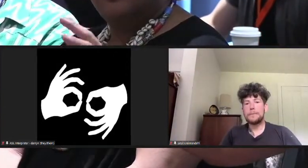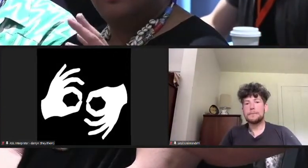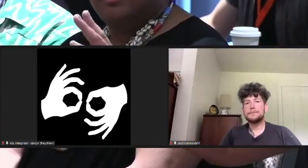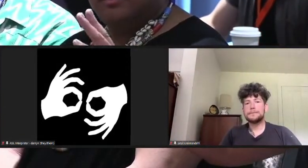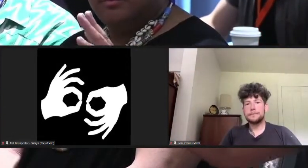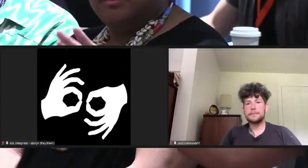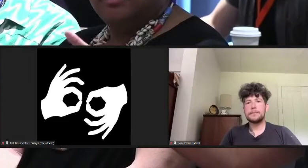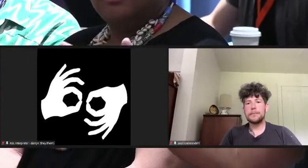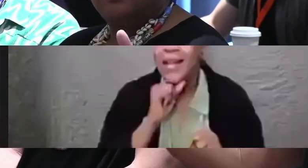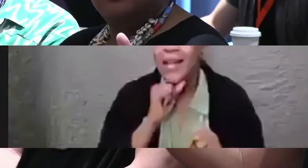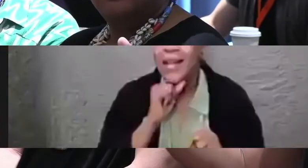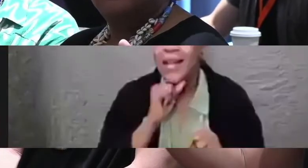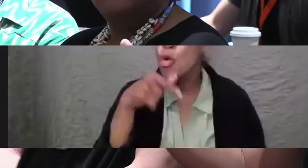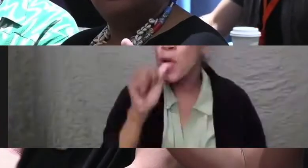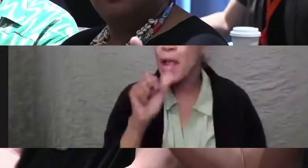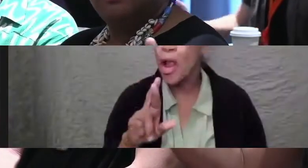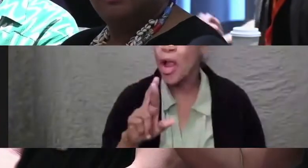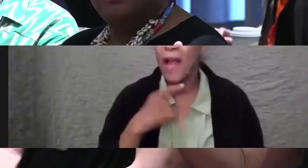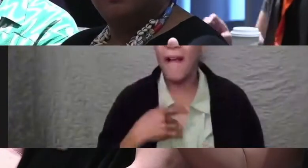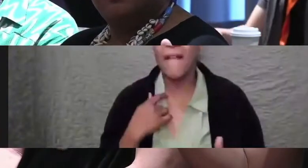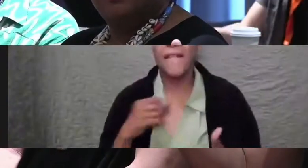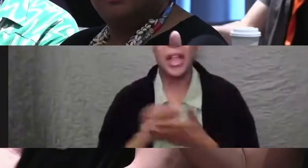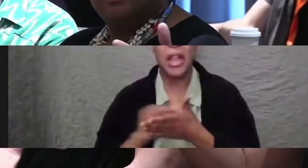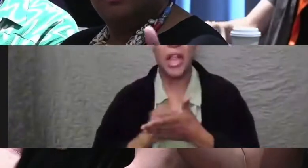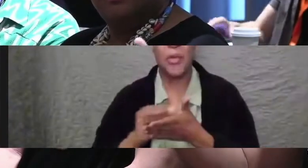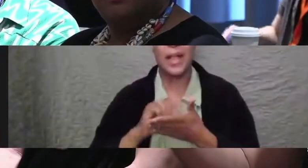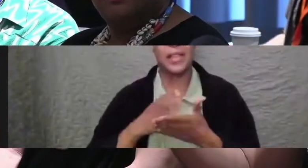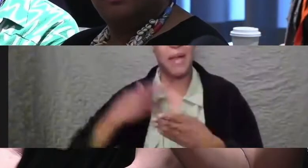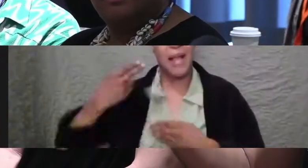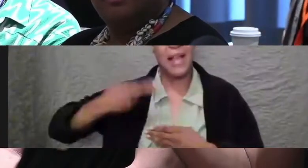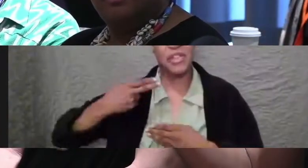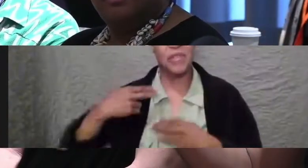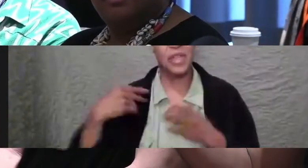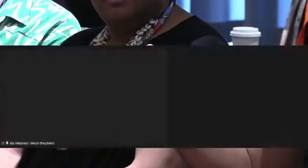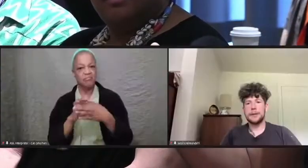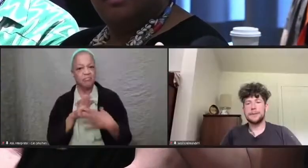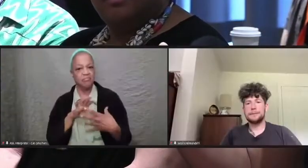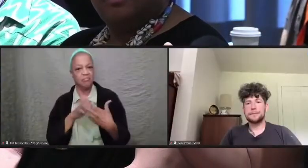and again, there is that erasure of history and separation.